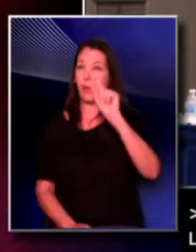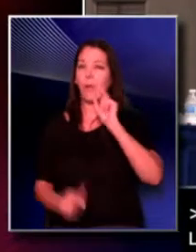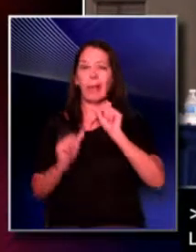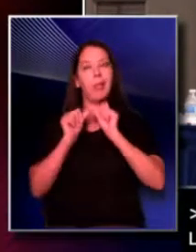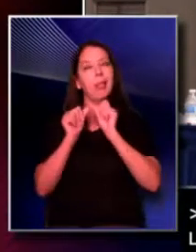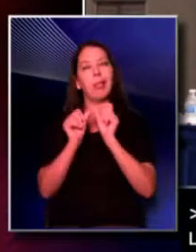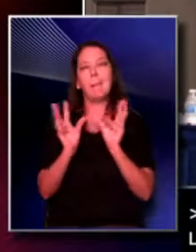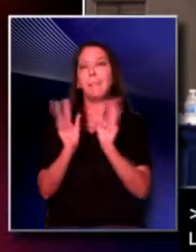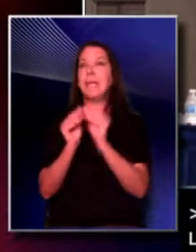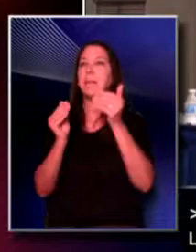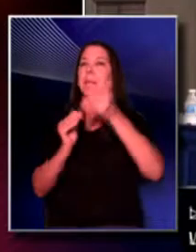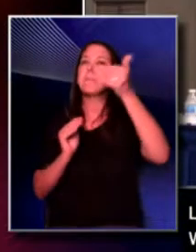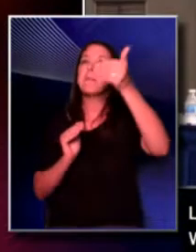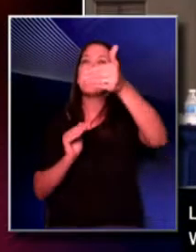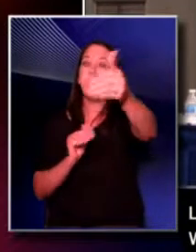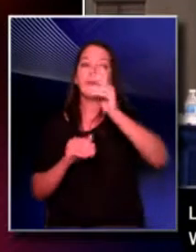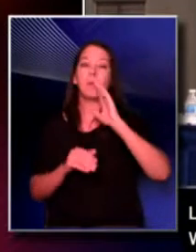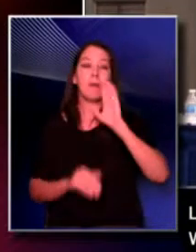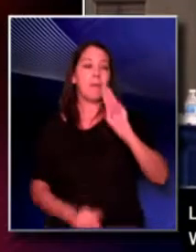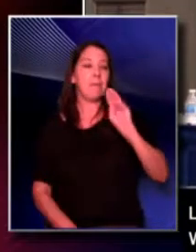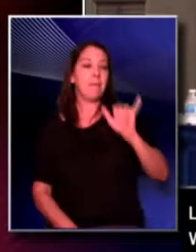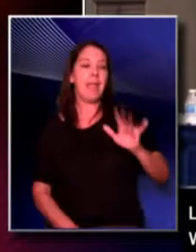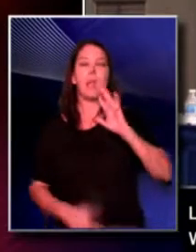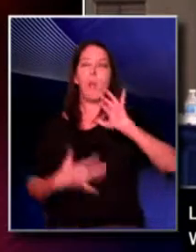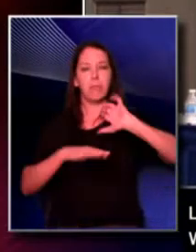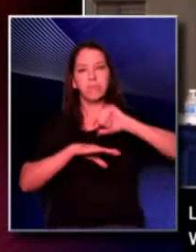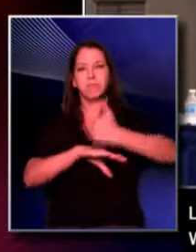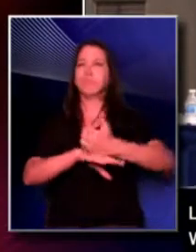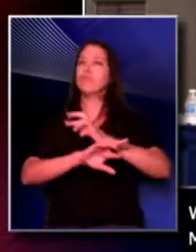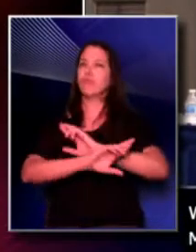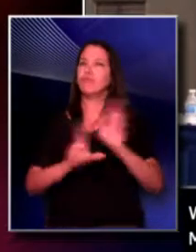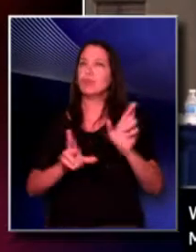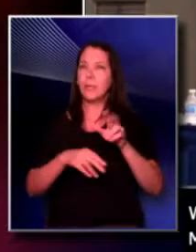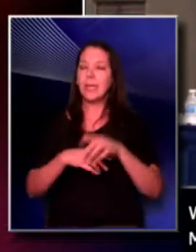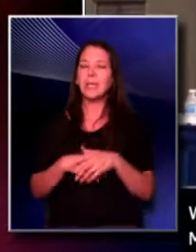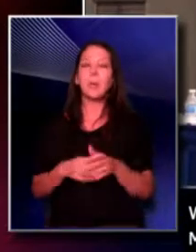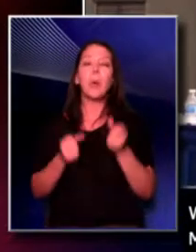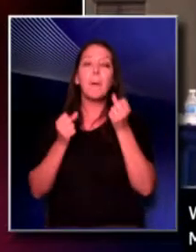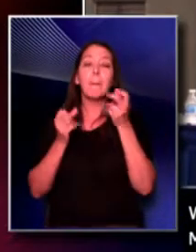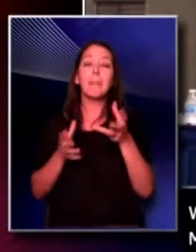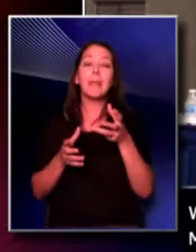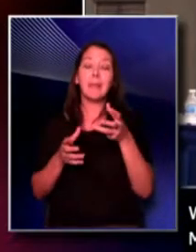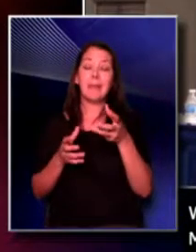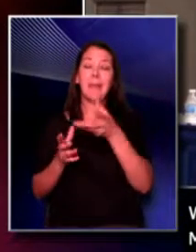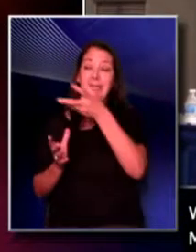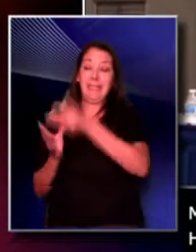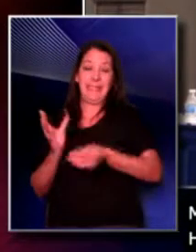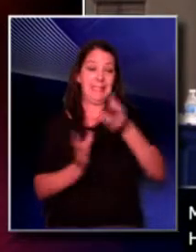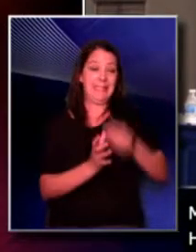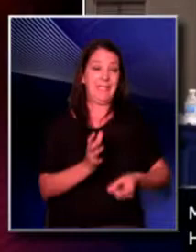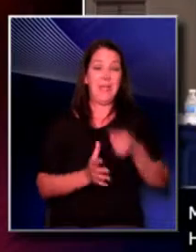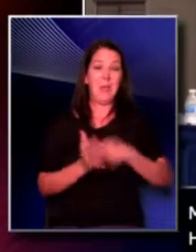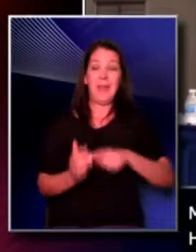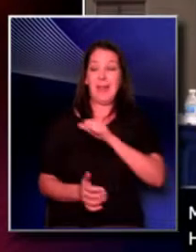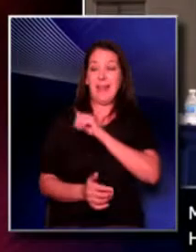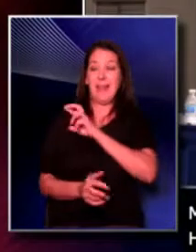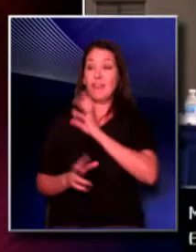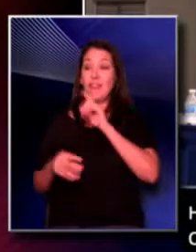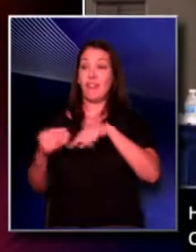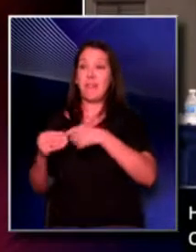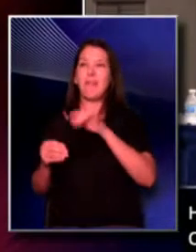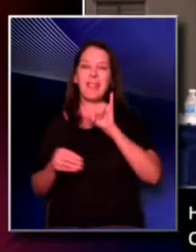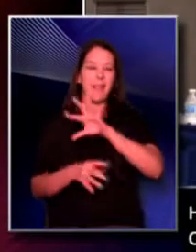some goals set to have things in place. A lot of the pieces that Superintendent Reichman alluded to are part of that advanced